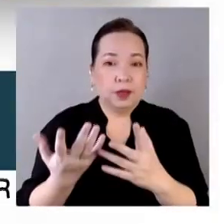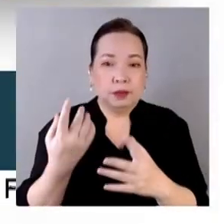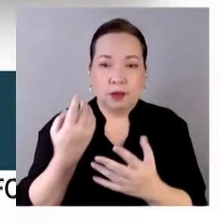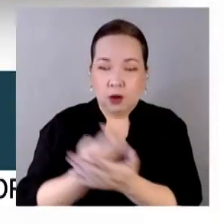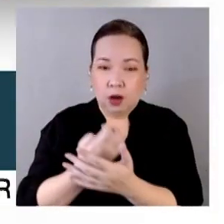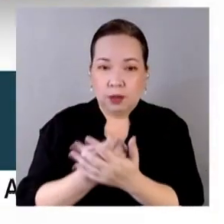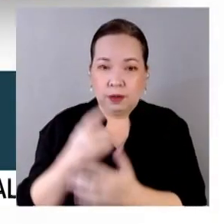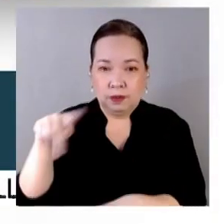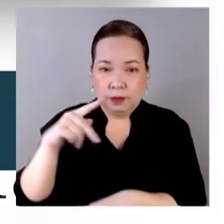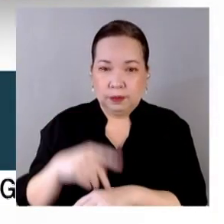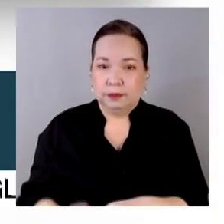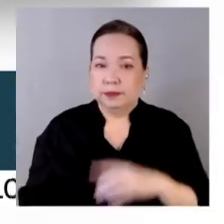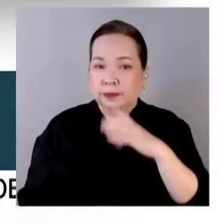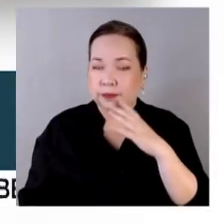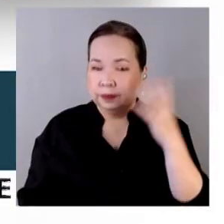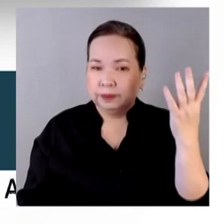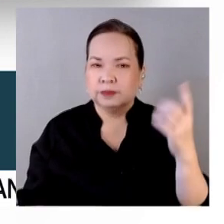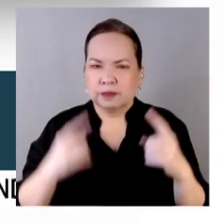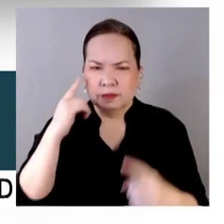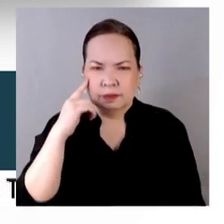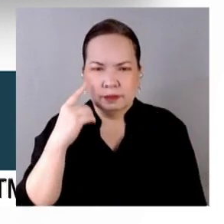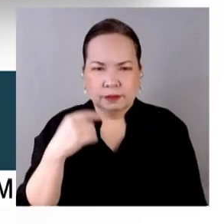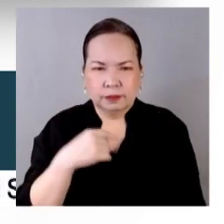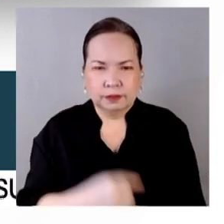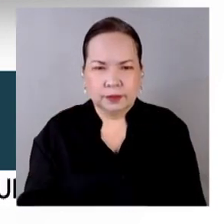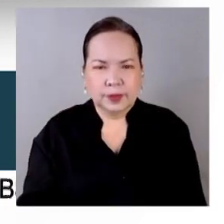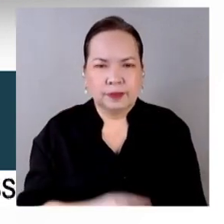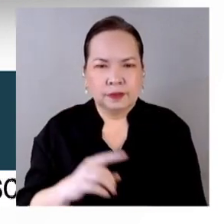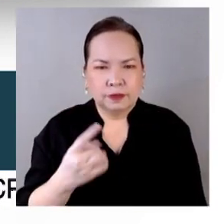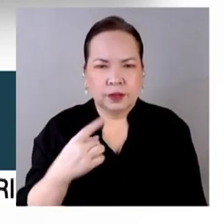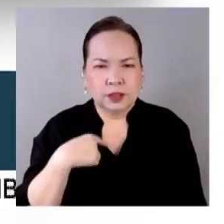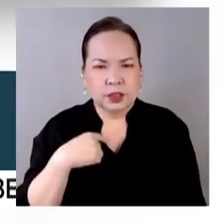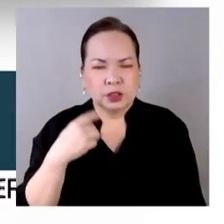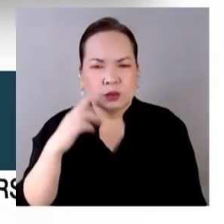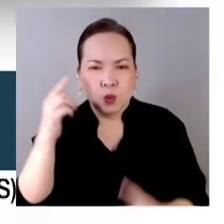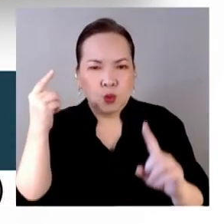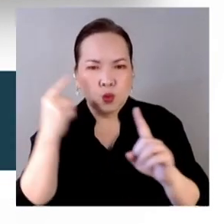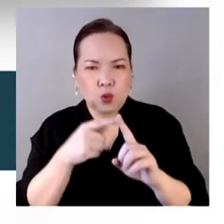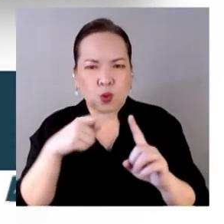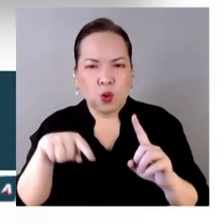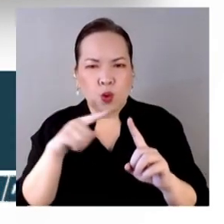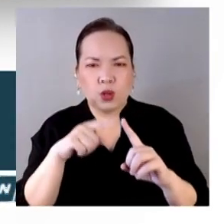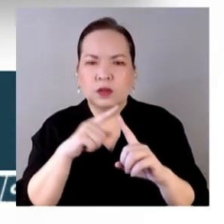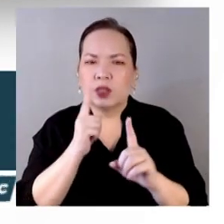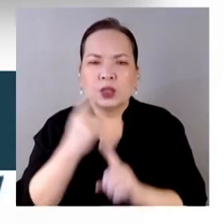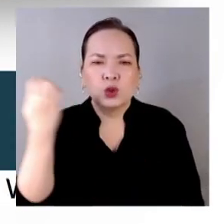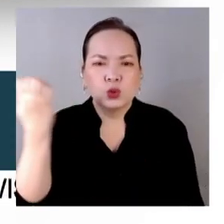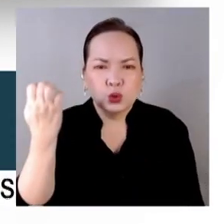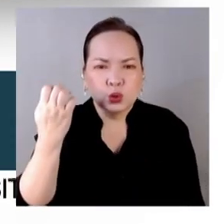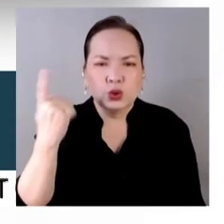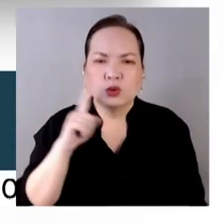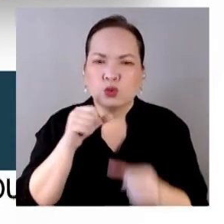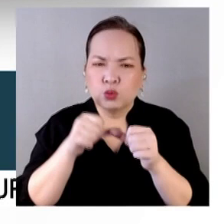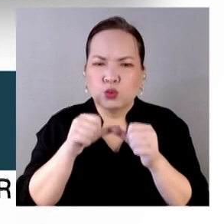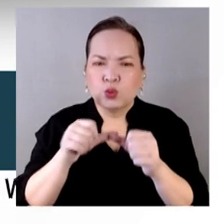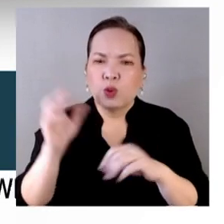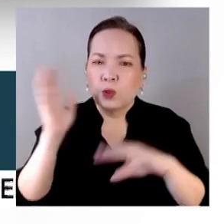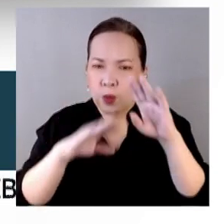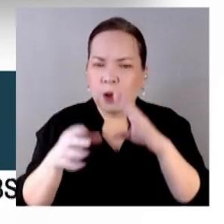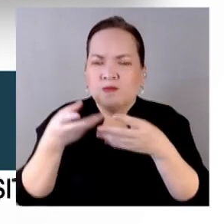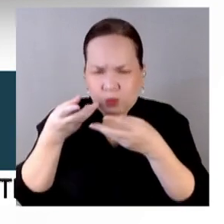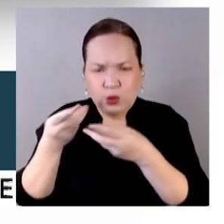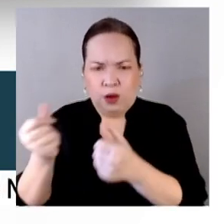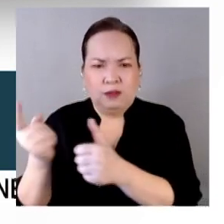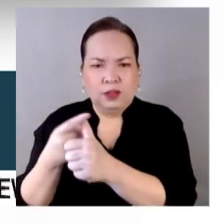We should first set our sights towards remedying these urgent and continual problems na talagang